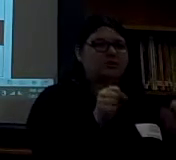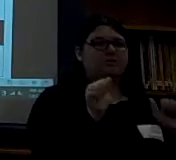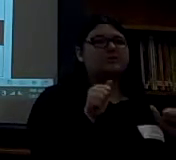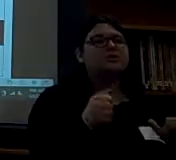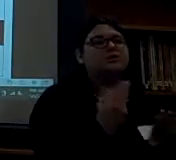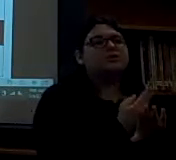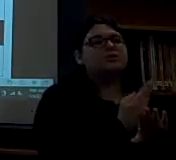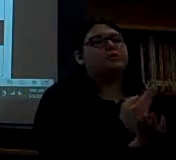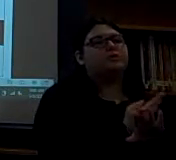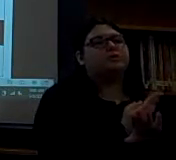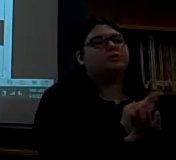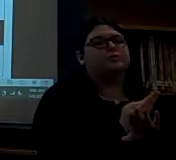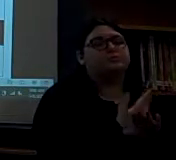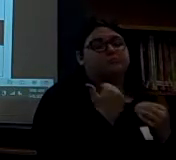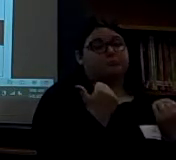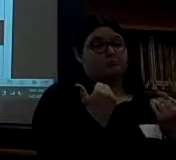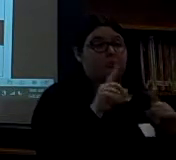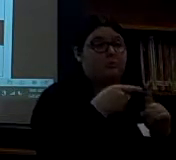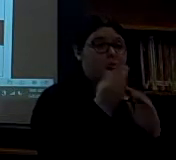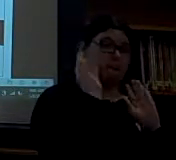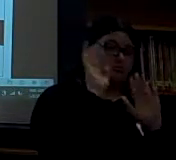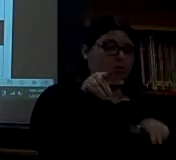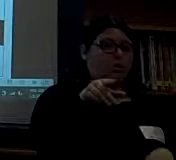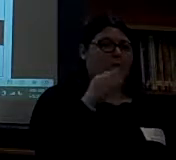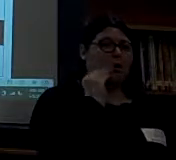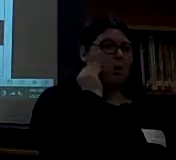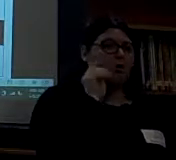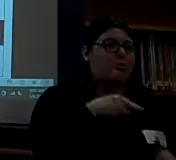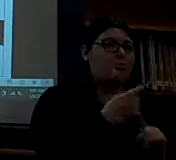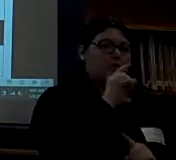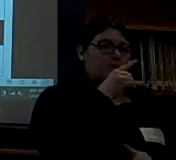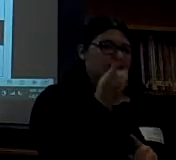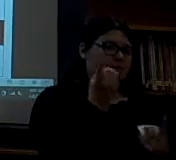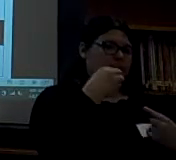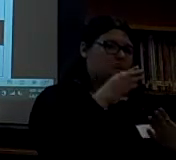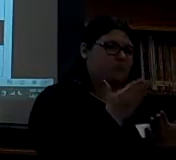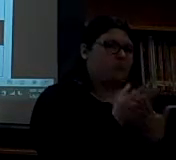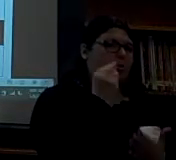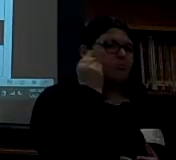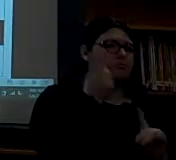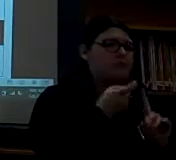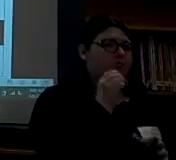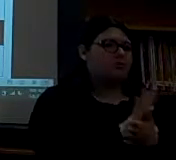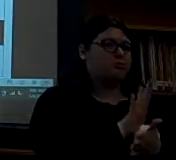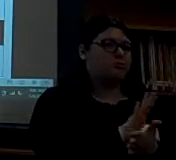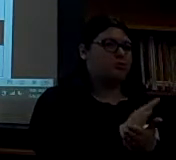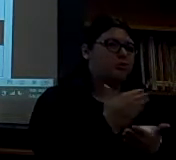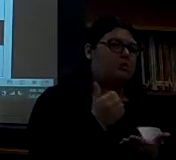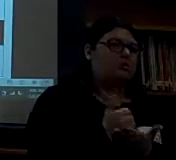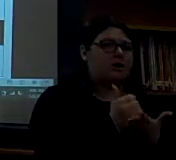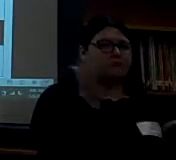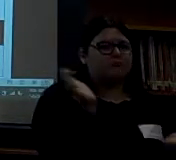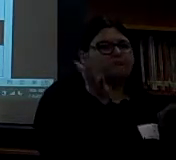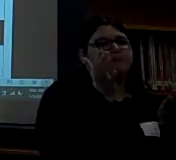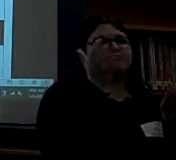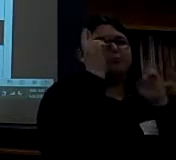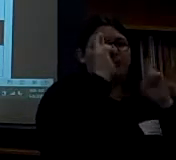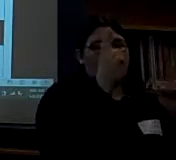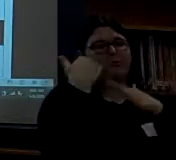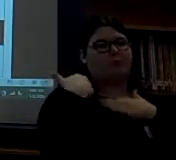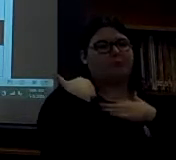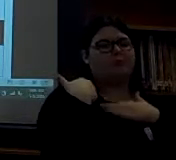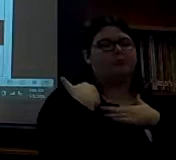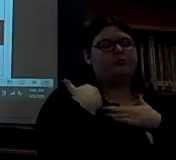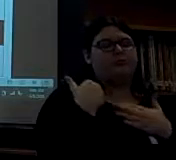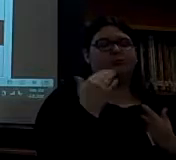actually start to use today when you go home, when your kids get home from school, to help motivate responsible and respectful